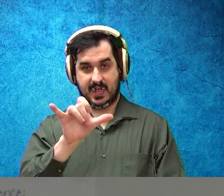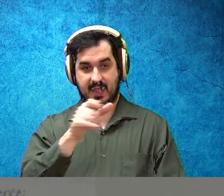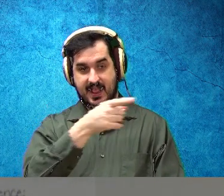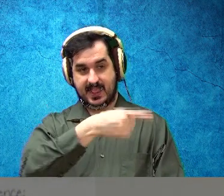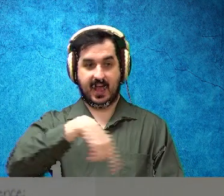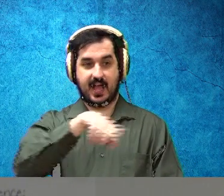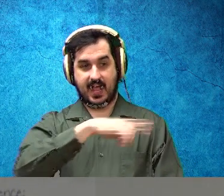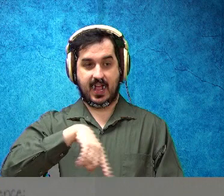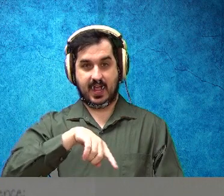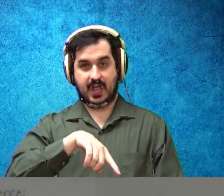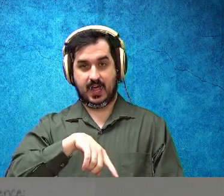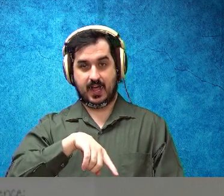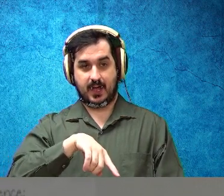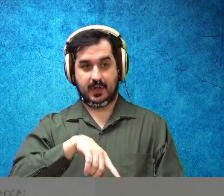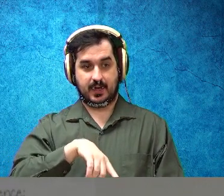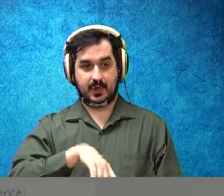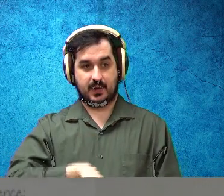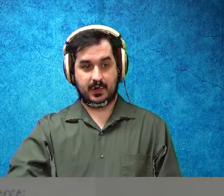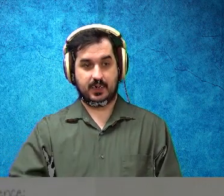were